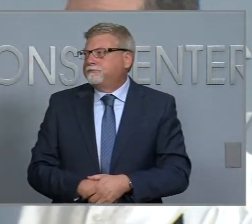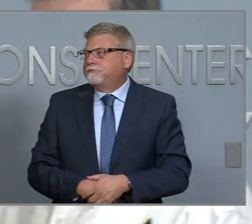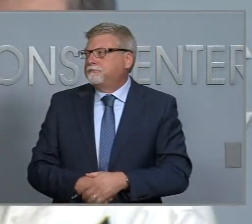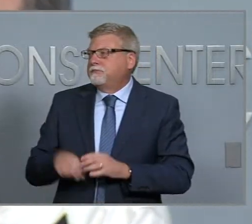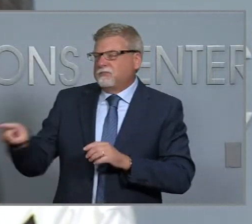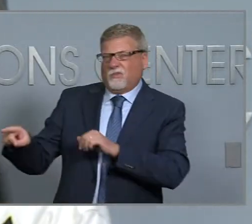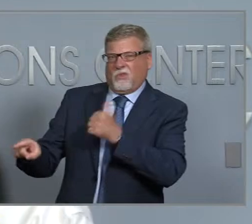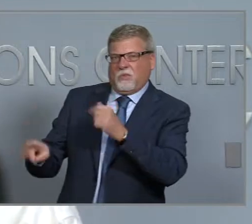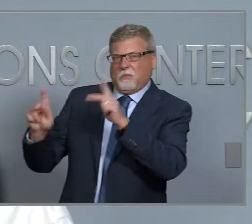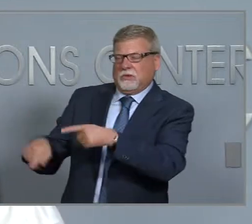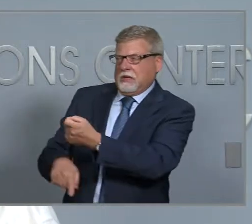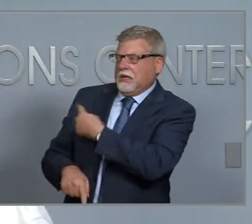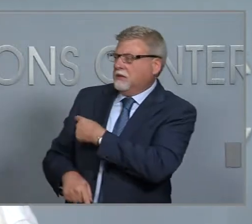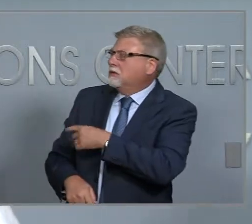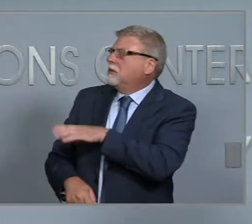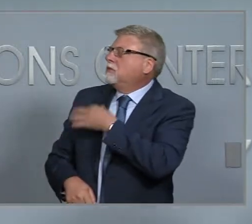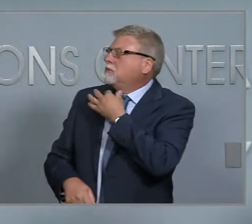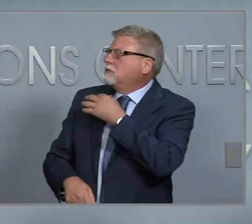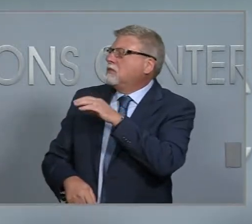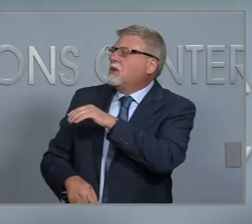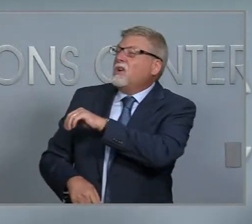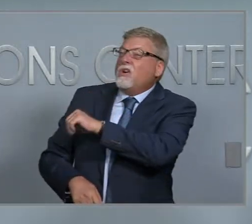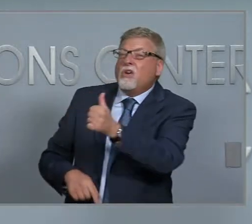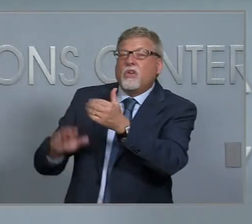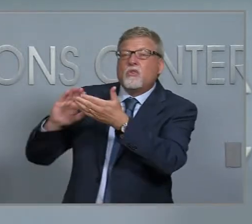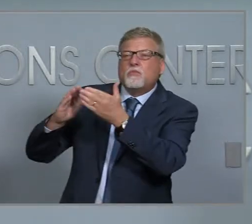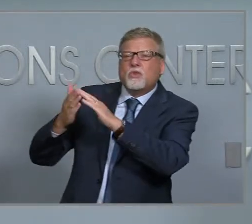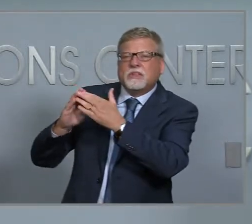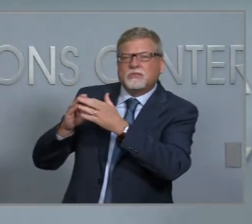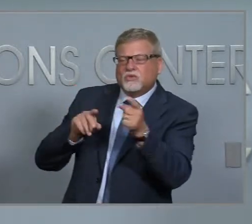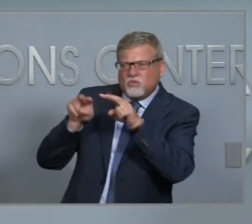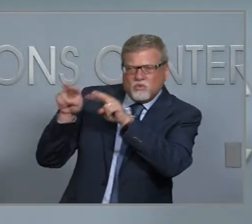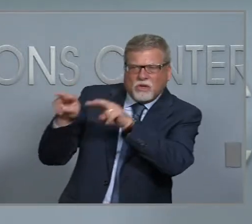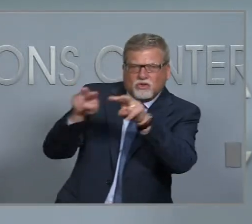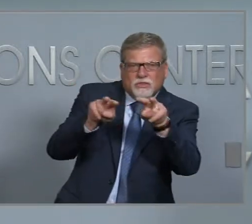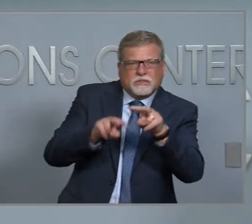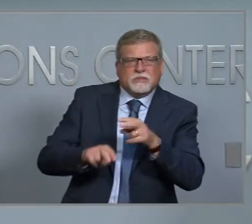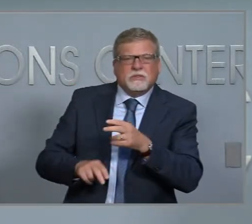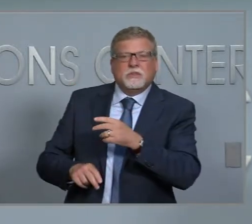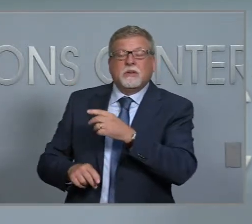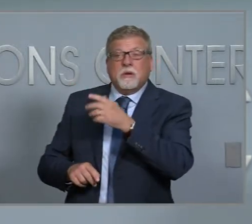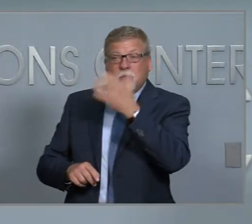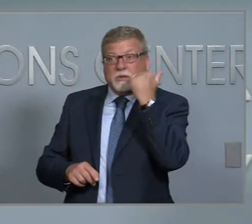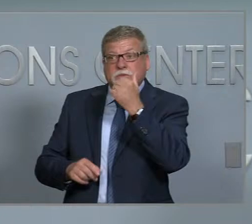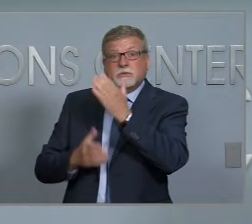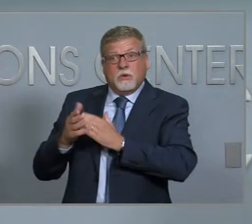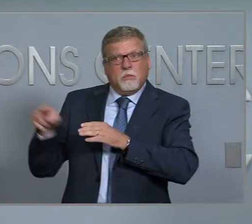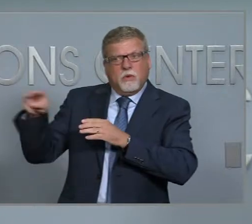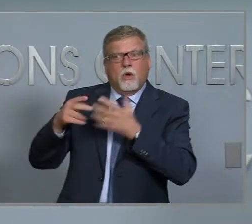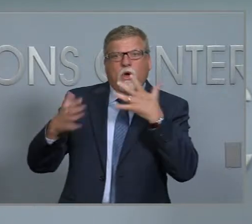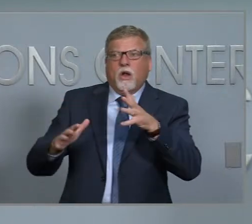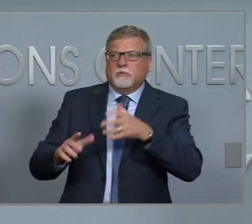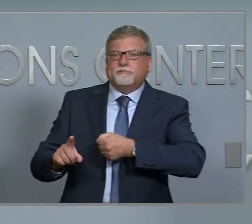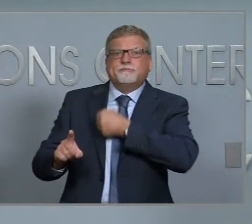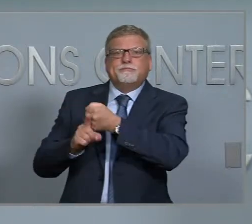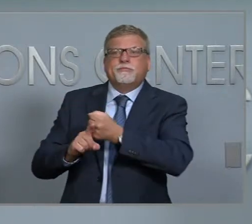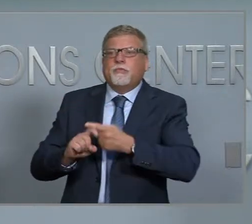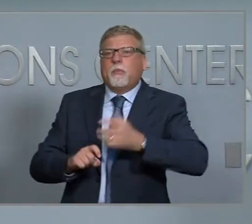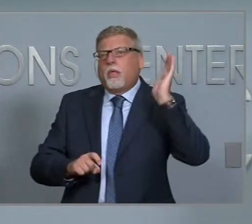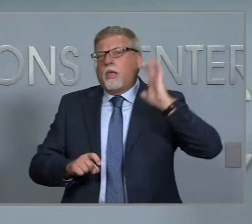What communities are you monitoring closely that have previously been impacted by storms and are still trying to recover right